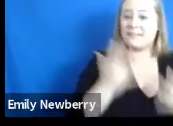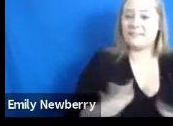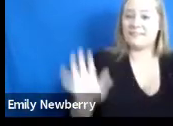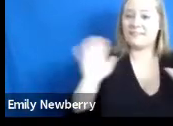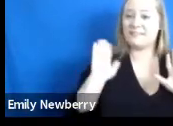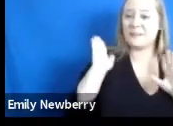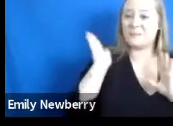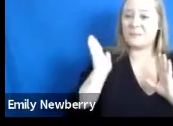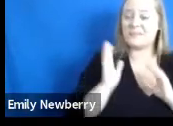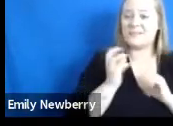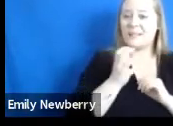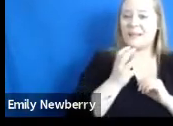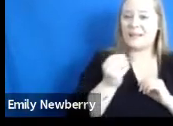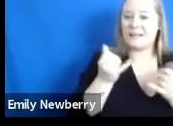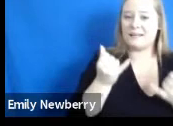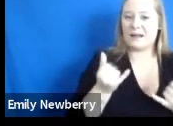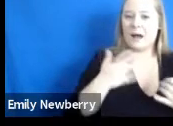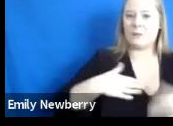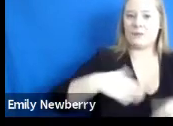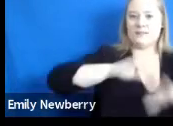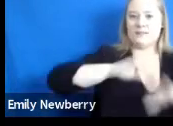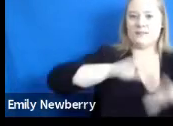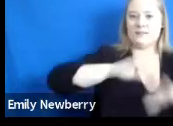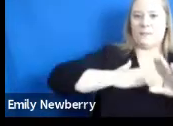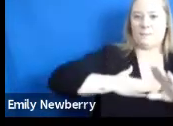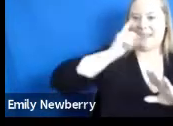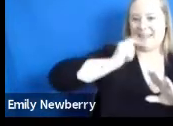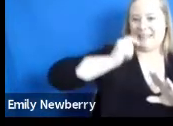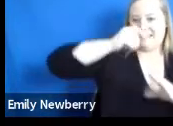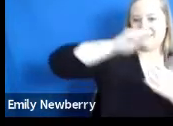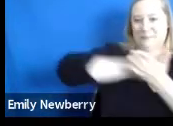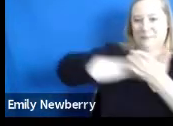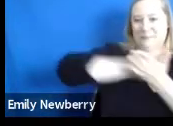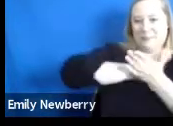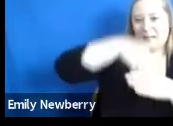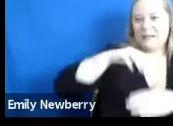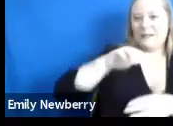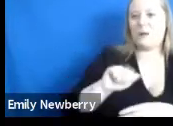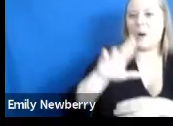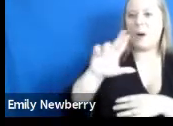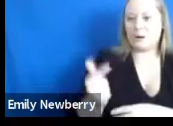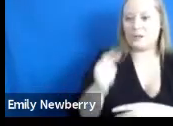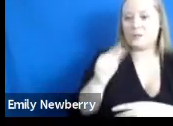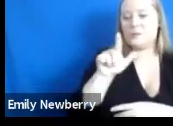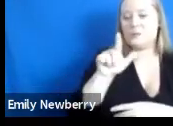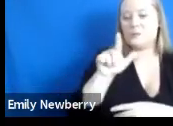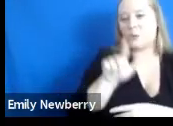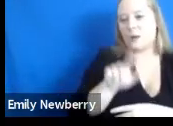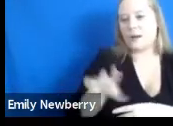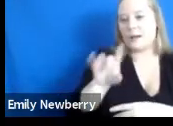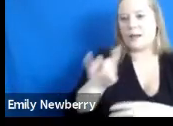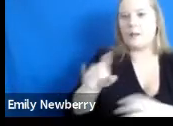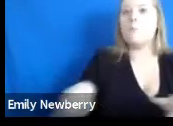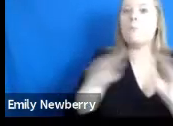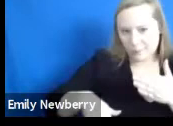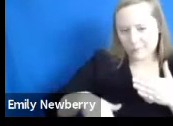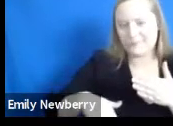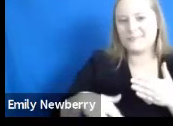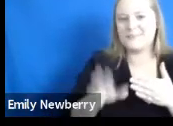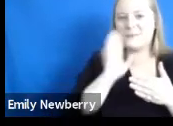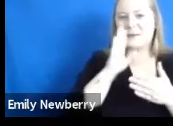presentation, and I'm going to defend my thesis on August 28, which will have more research results. This will just submits that we worked